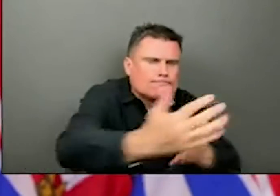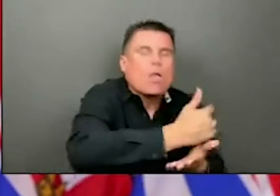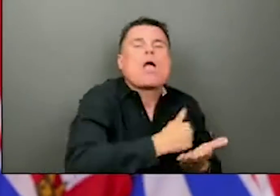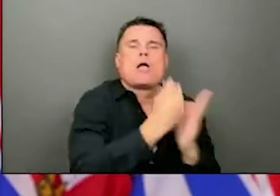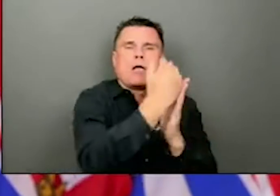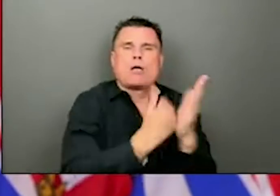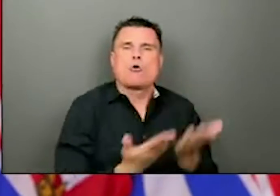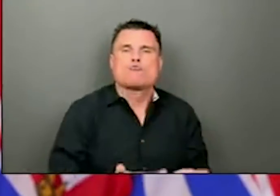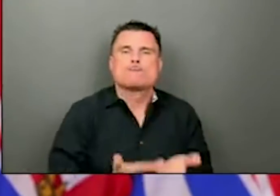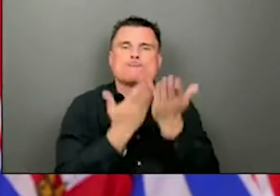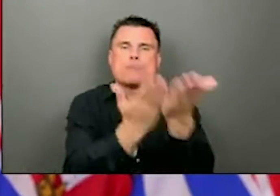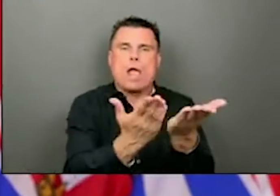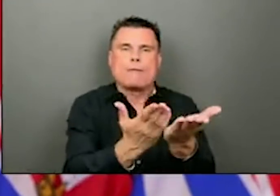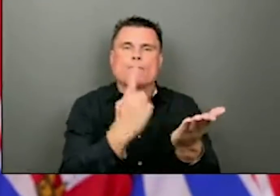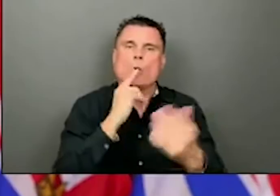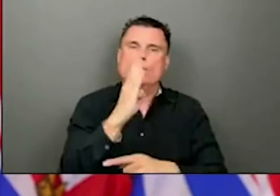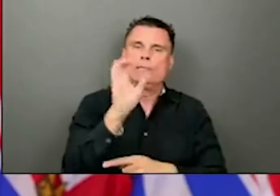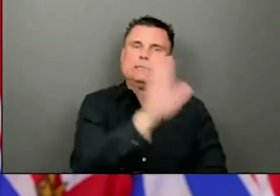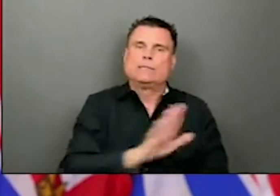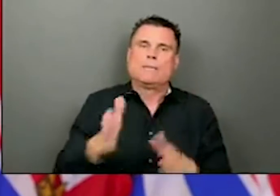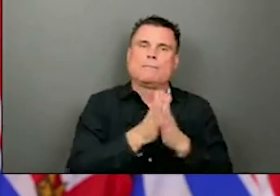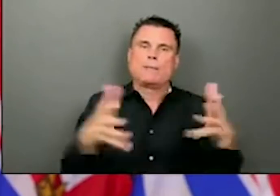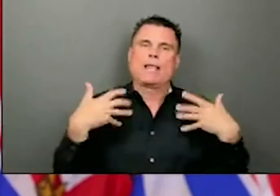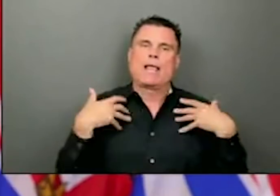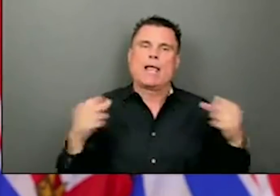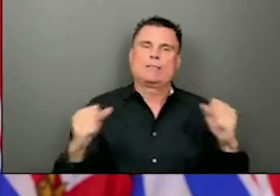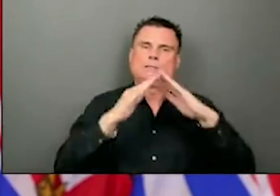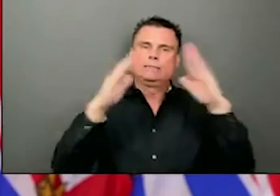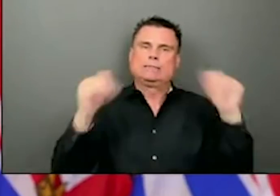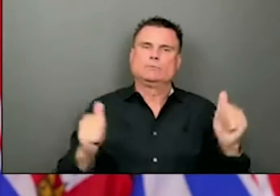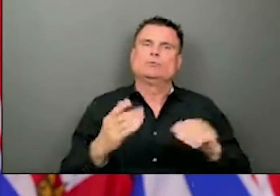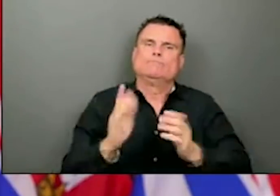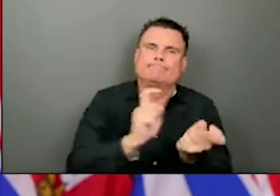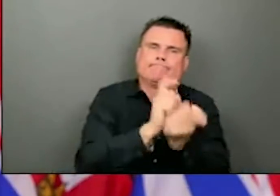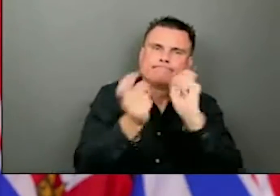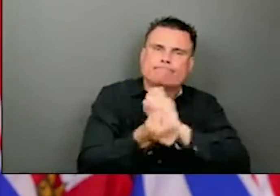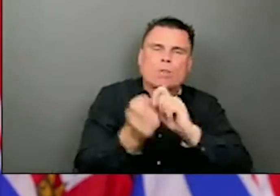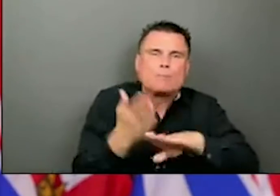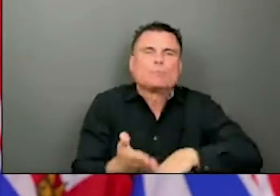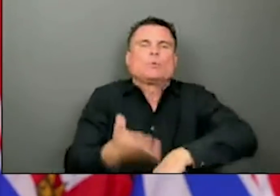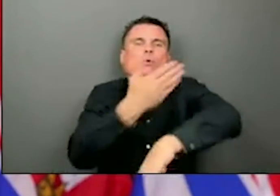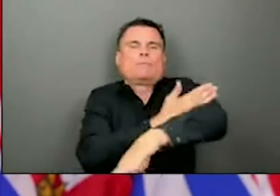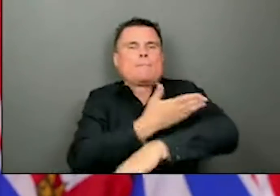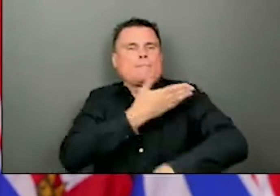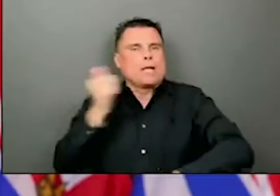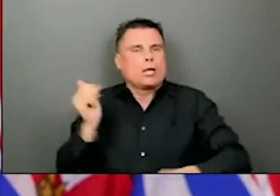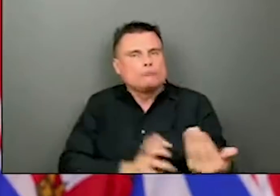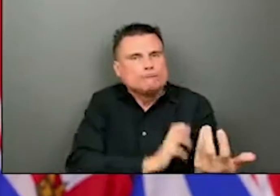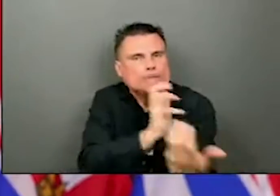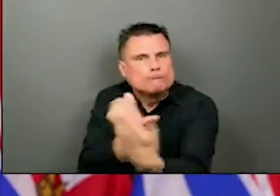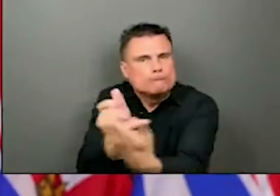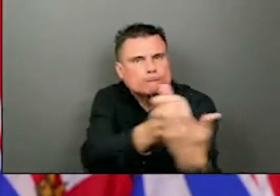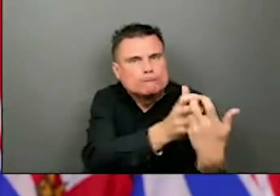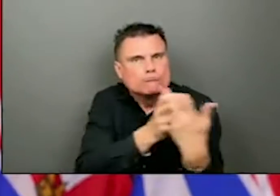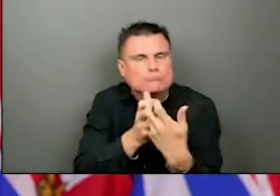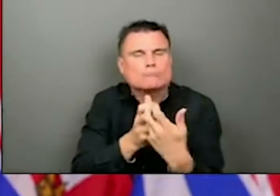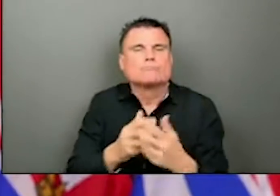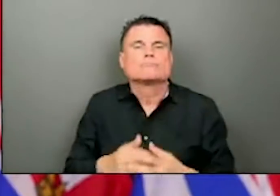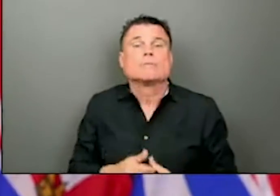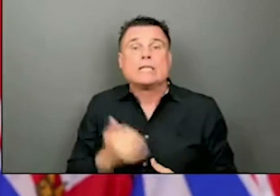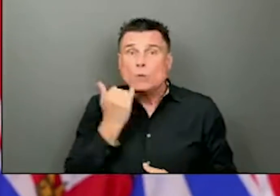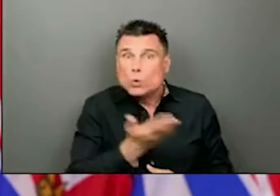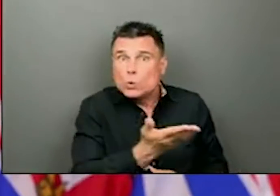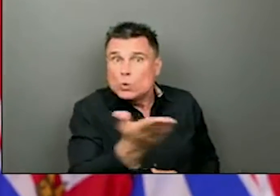that implementation, that anyone wishing to share their experiences of racism and discrimination in healthcare may do so.